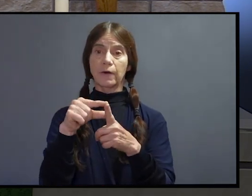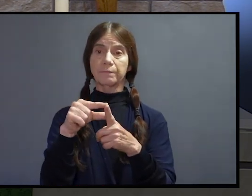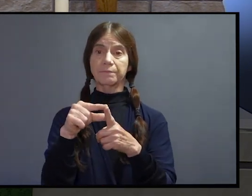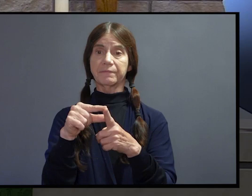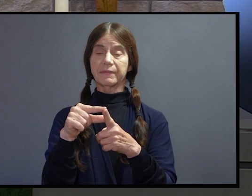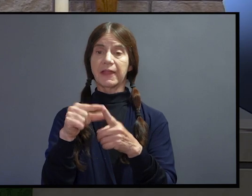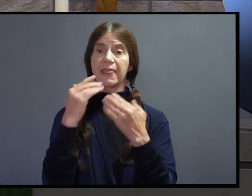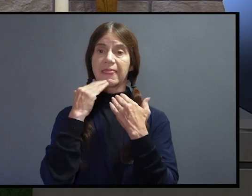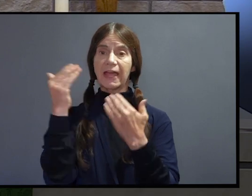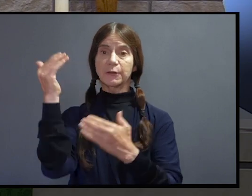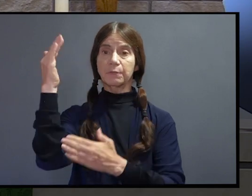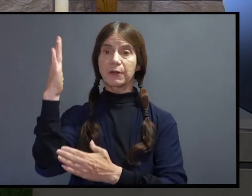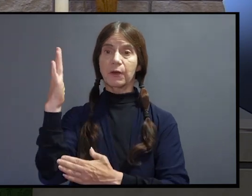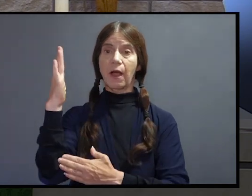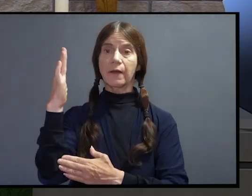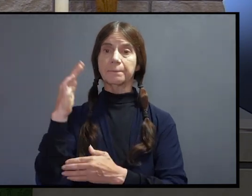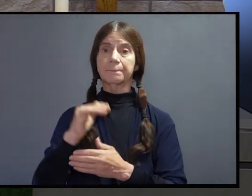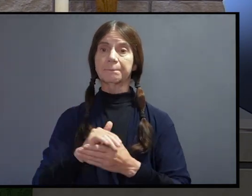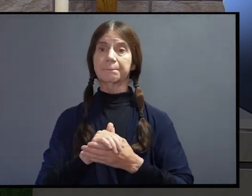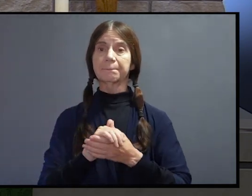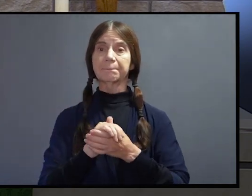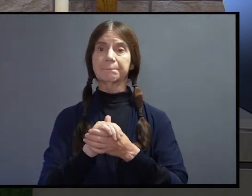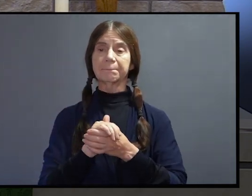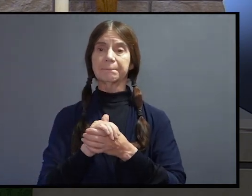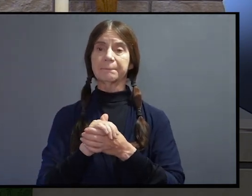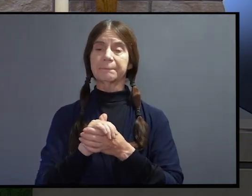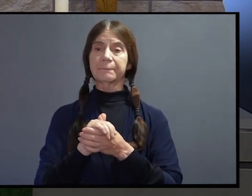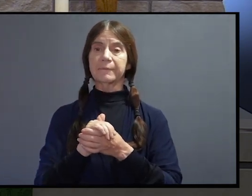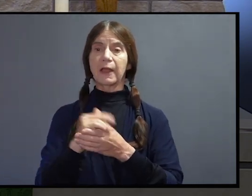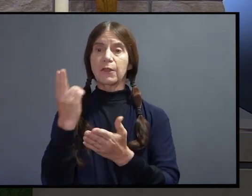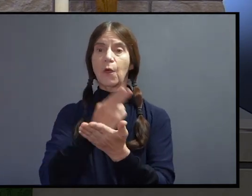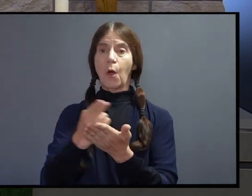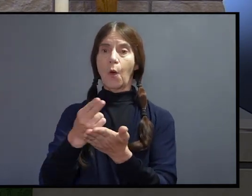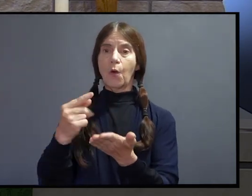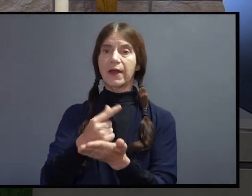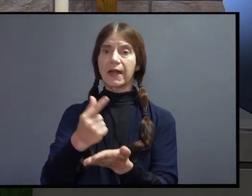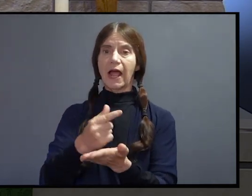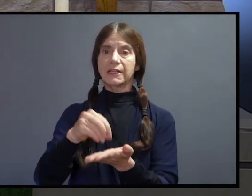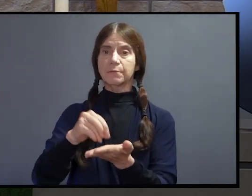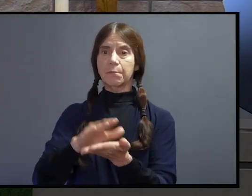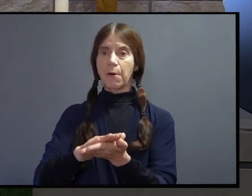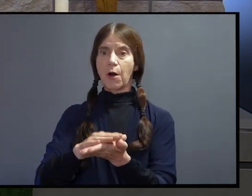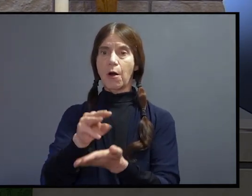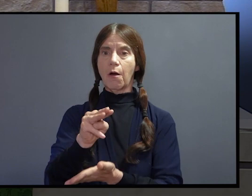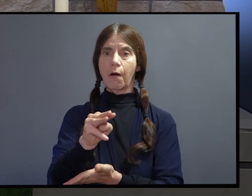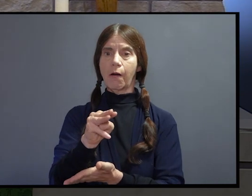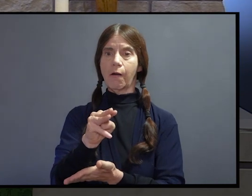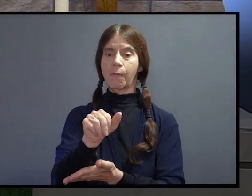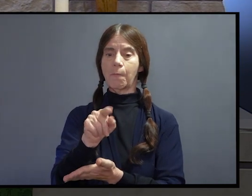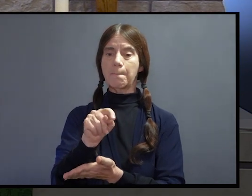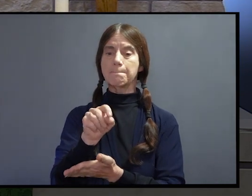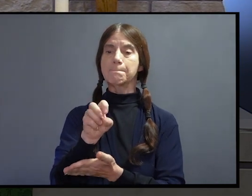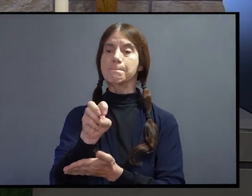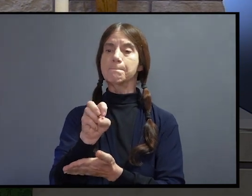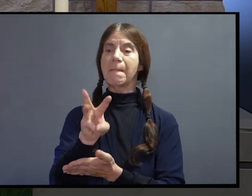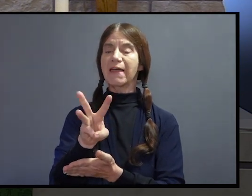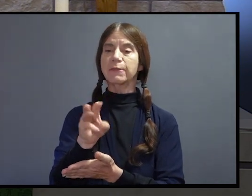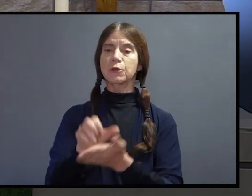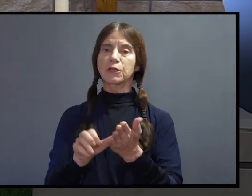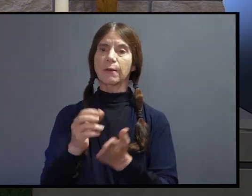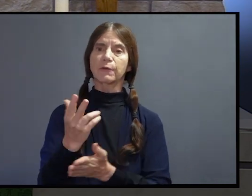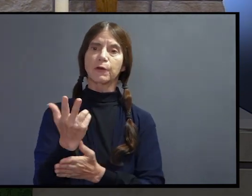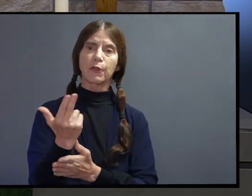This is the word of the Lord. Thanks be to God. The Holy Gospel according to St. Matthew,